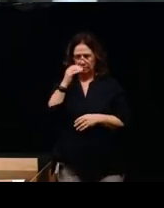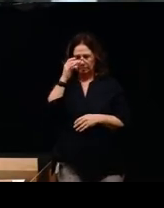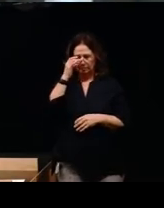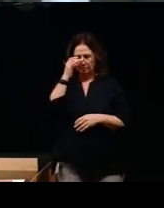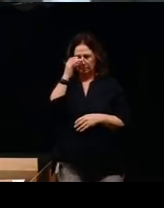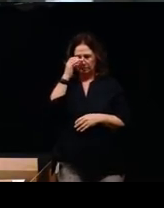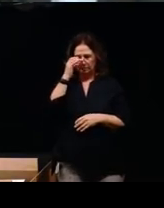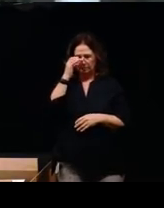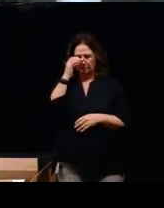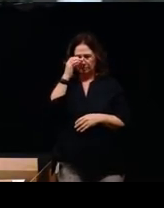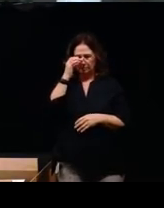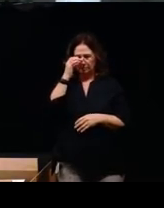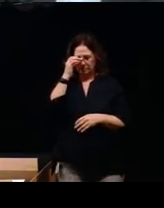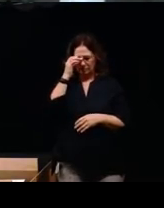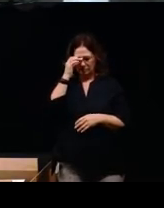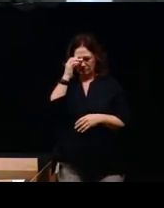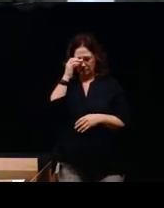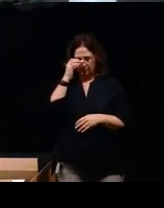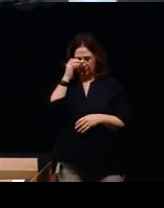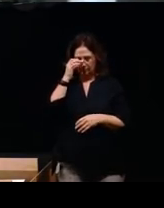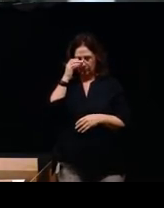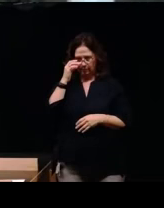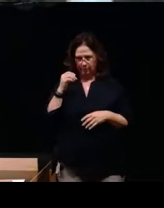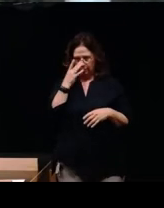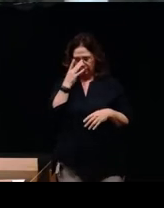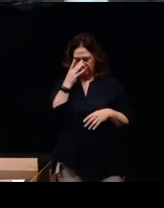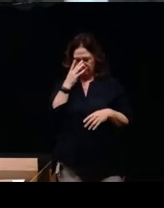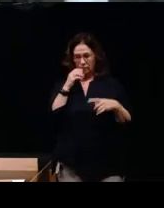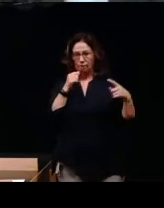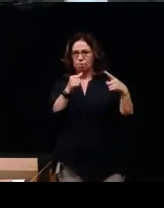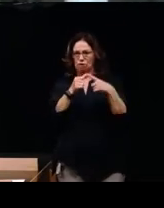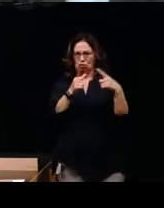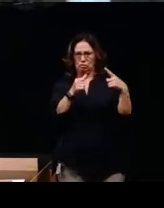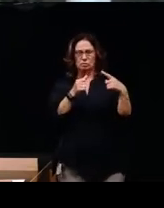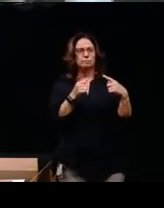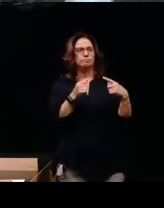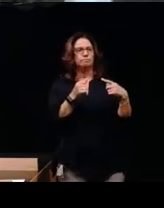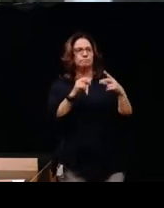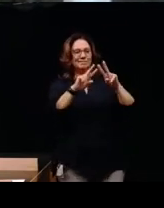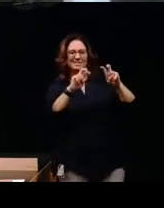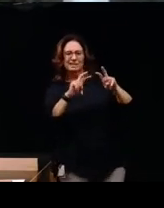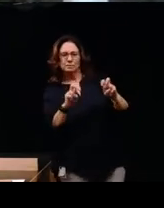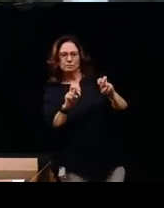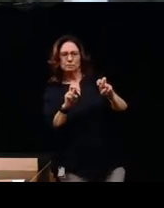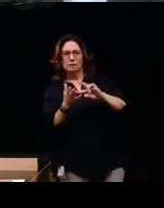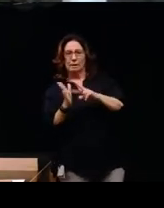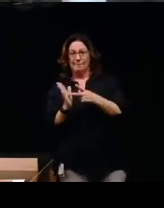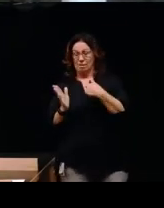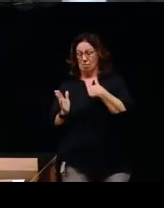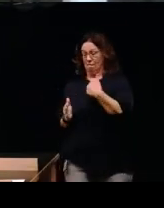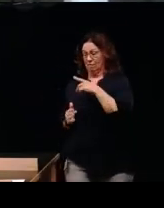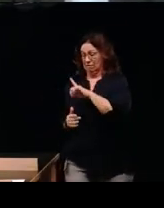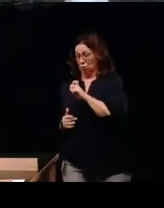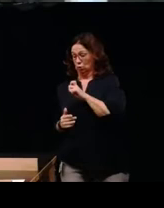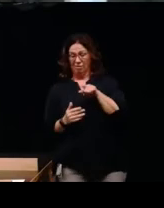So stated a different way, we frame our assessment as an opportunity to confirm the diagnosis